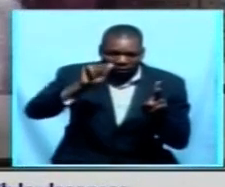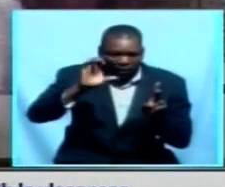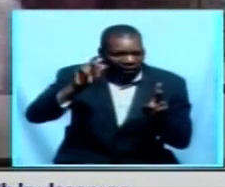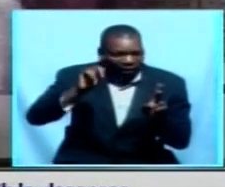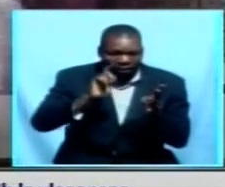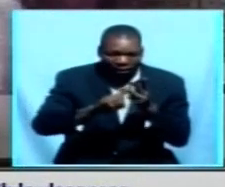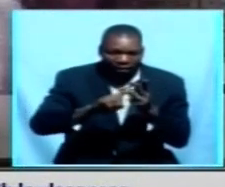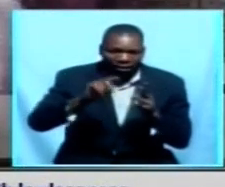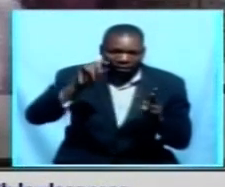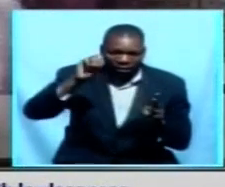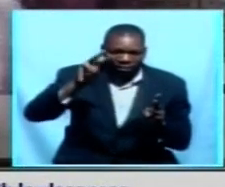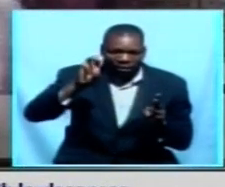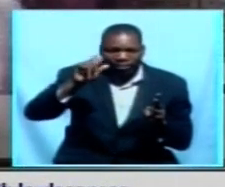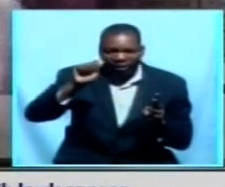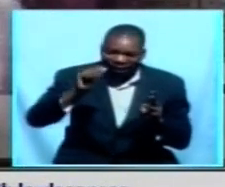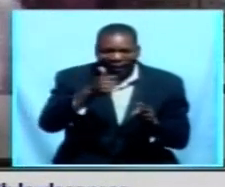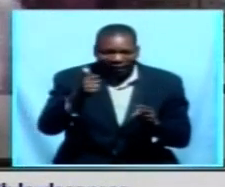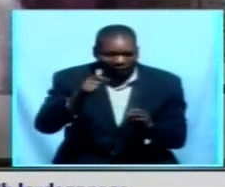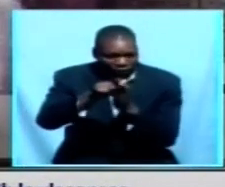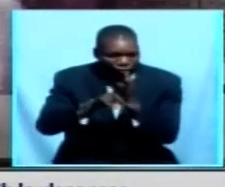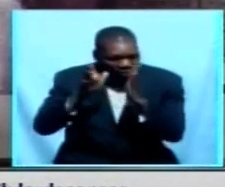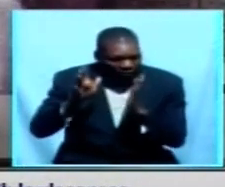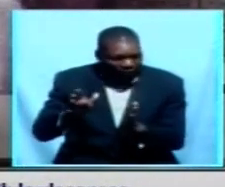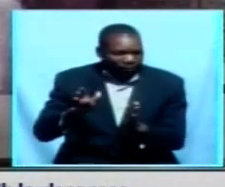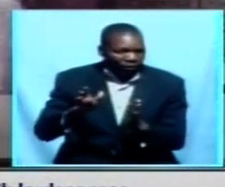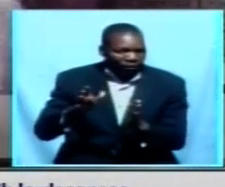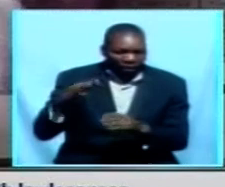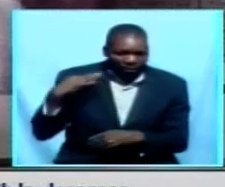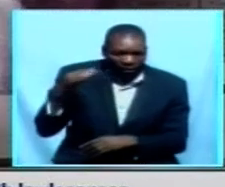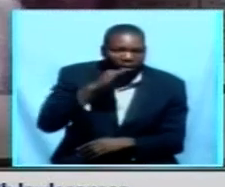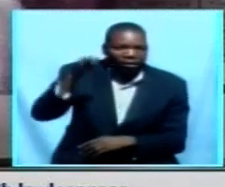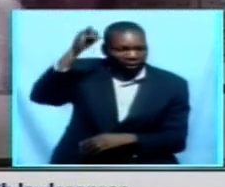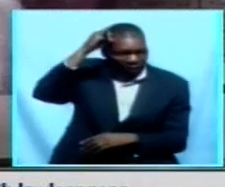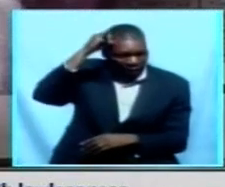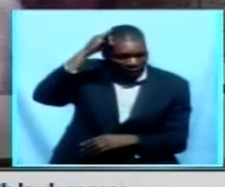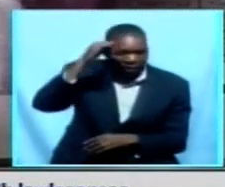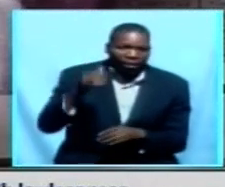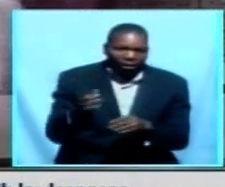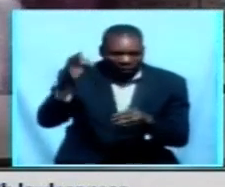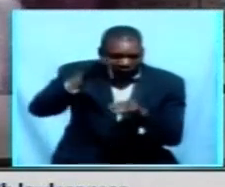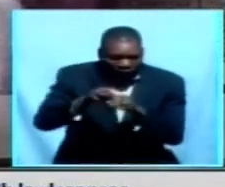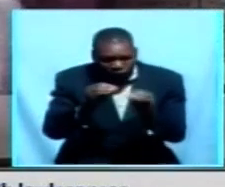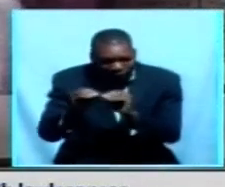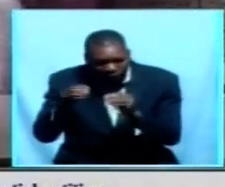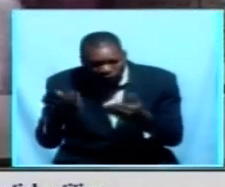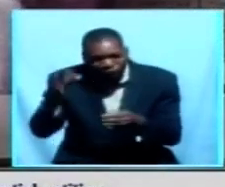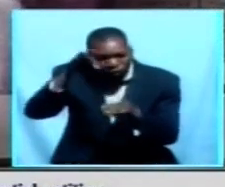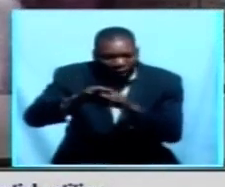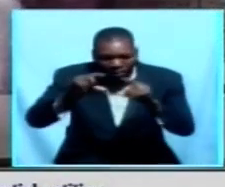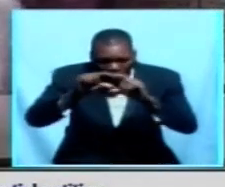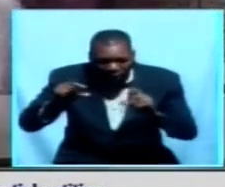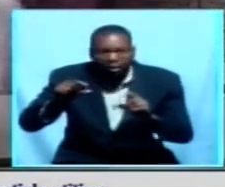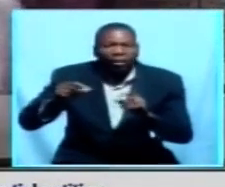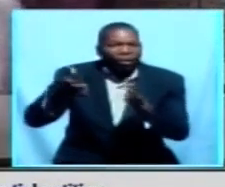lawyers. Yesterday, the petitioners filed a preliminary application for the ballot papers and other election materials to be in the custody